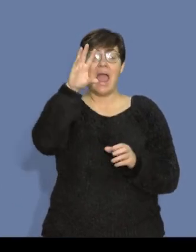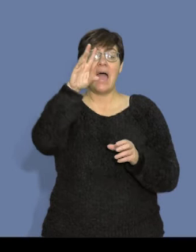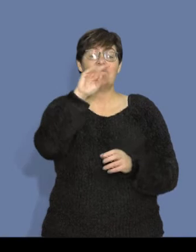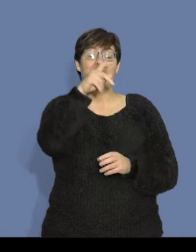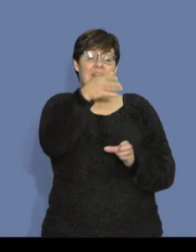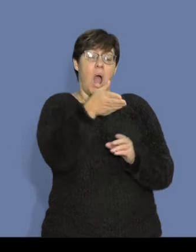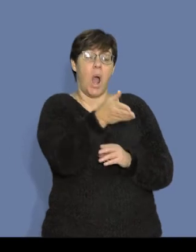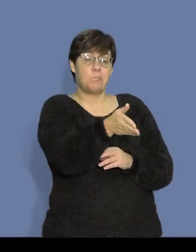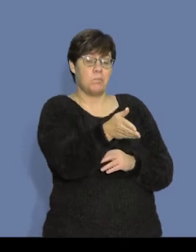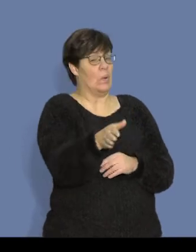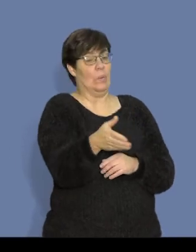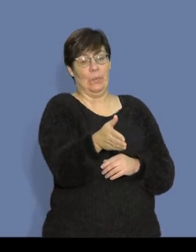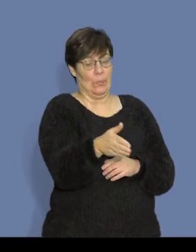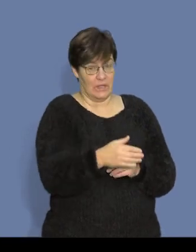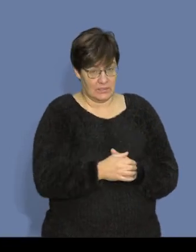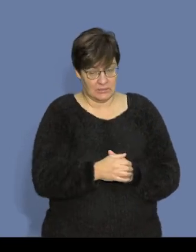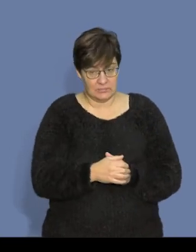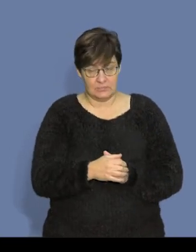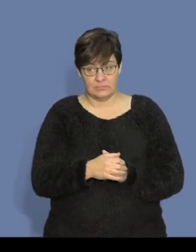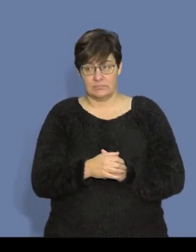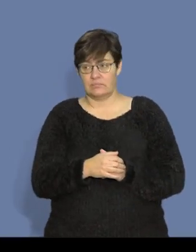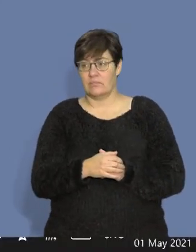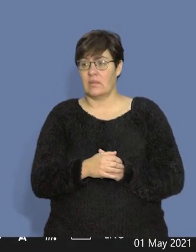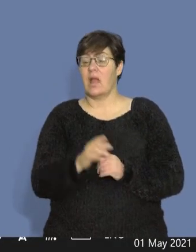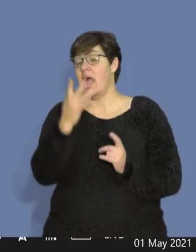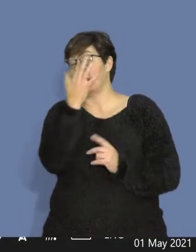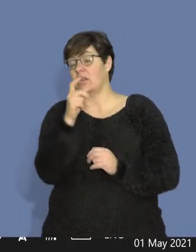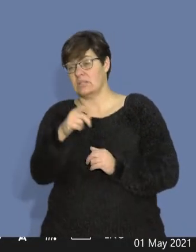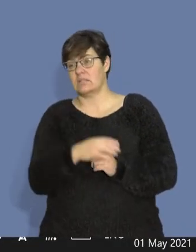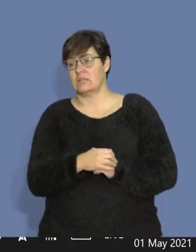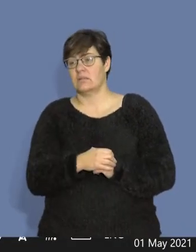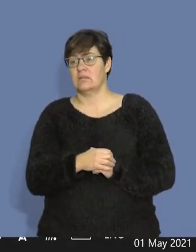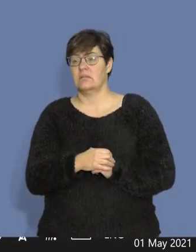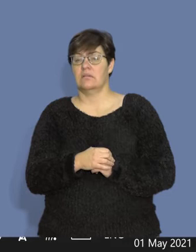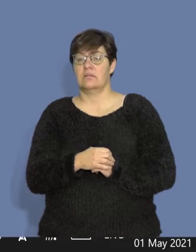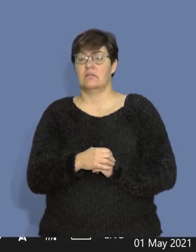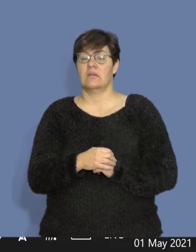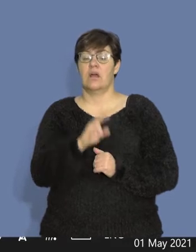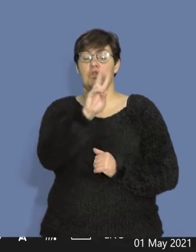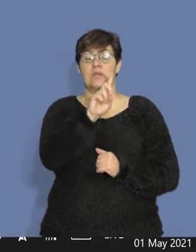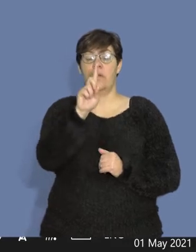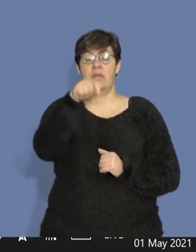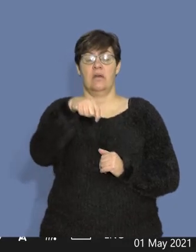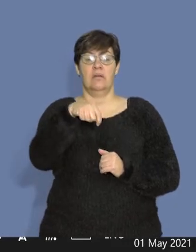exclusive of the VAT amount. Therefore, watch my calculation. What will it be?